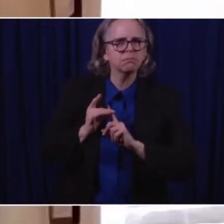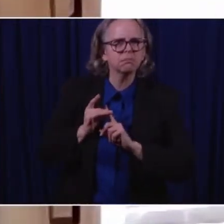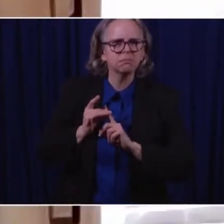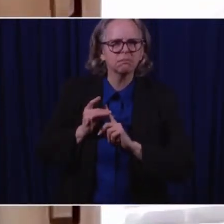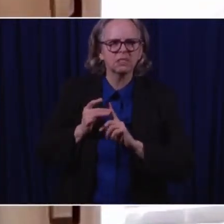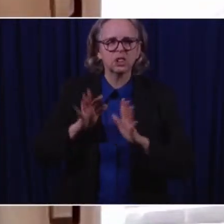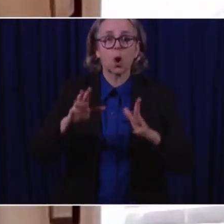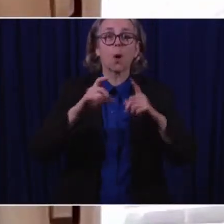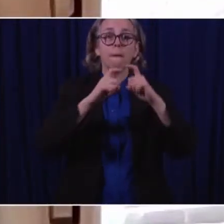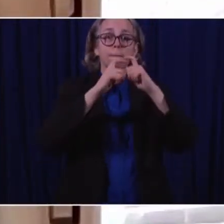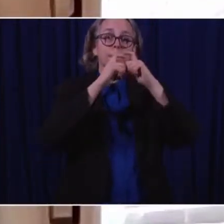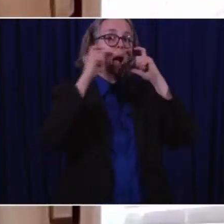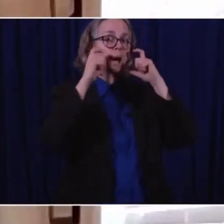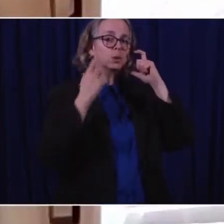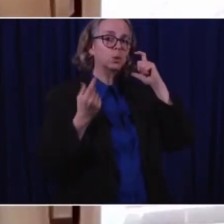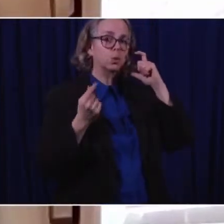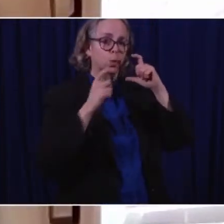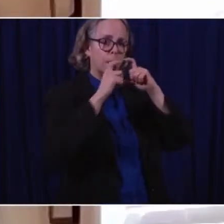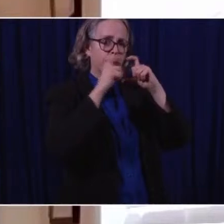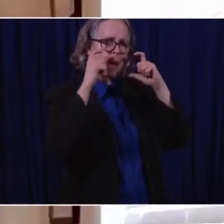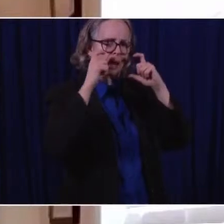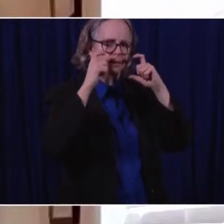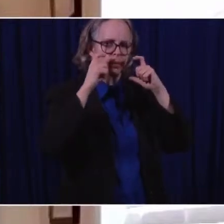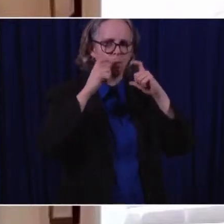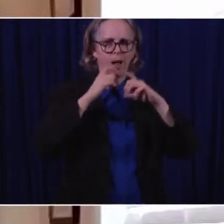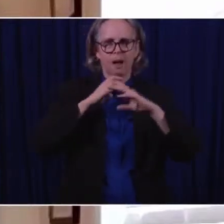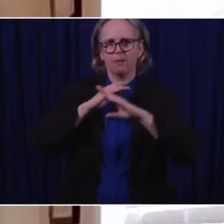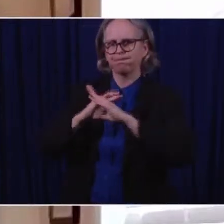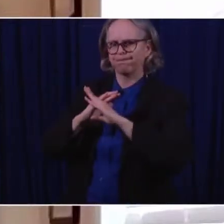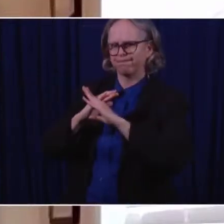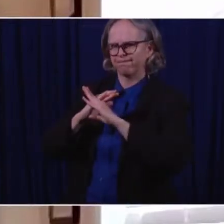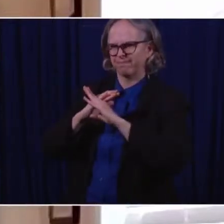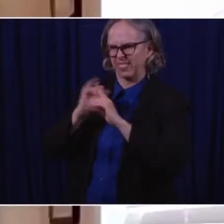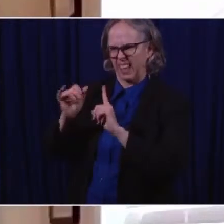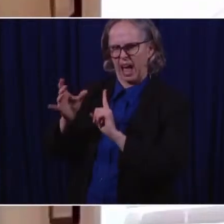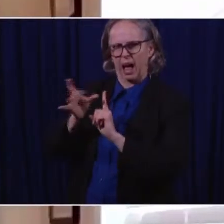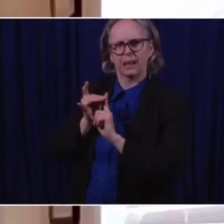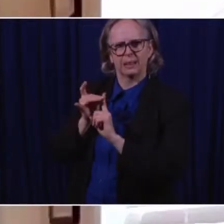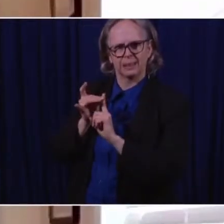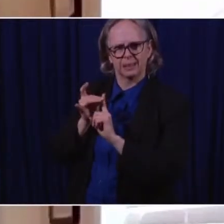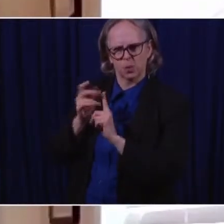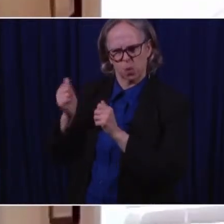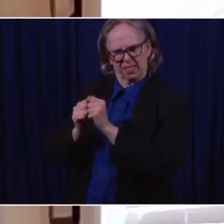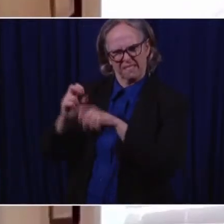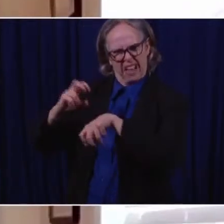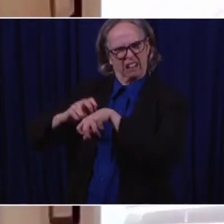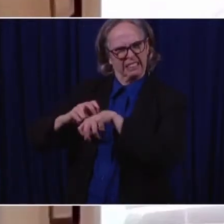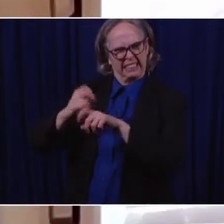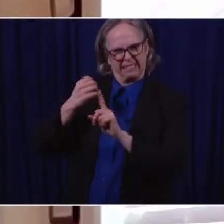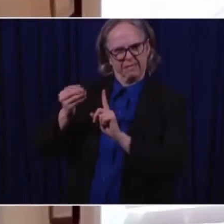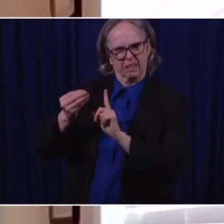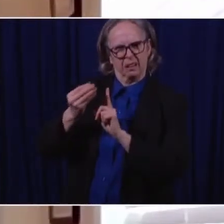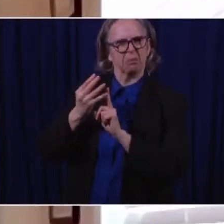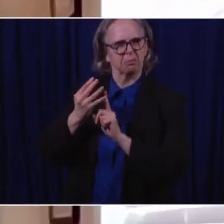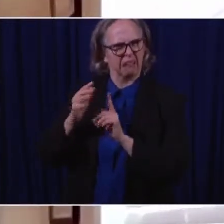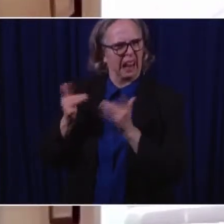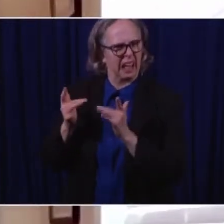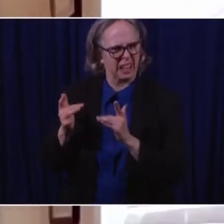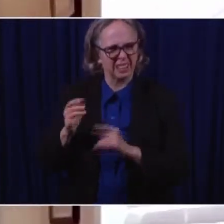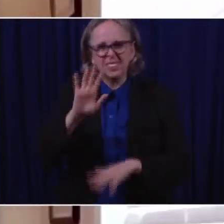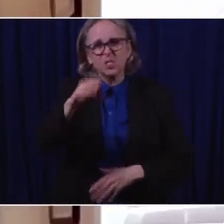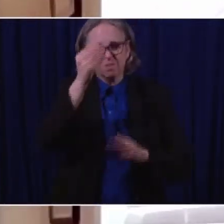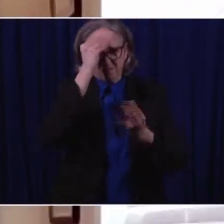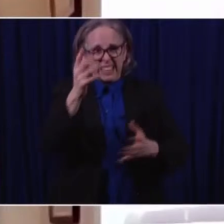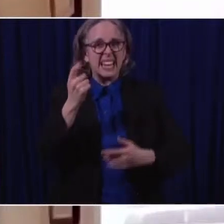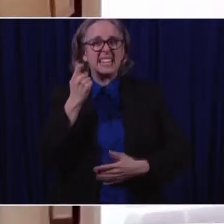time that there are a few things about our masks that we have to pay attention to. And you saw the CDC just yesterday provided